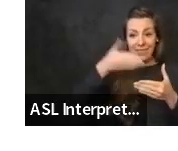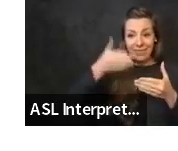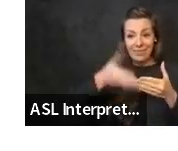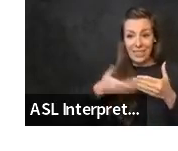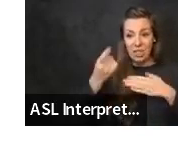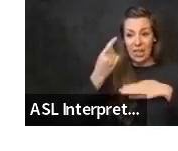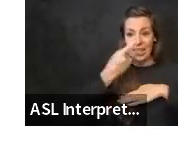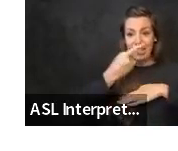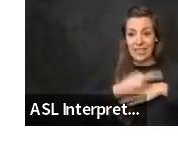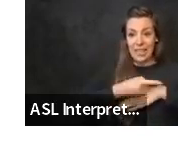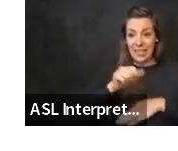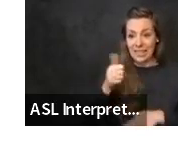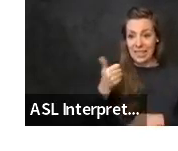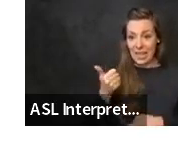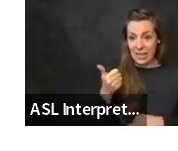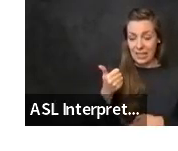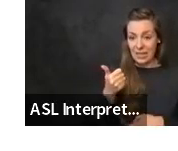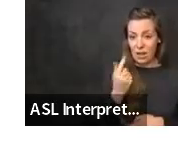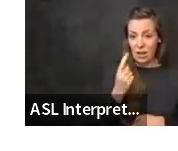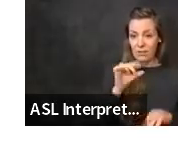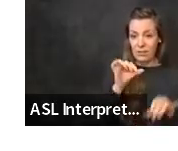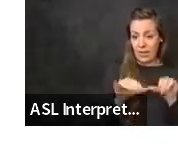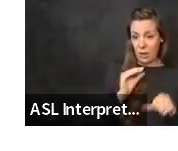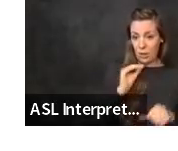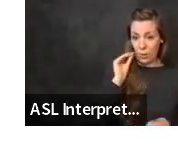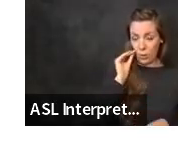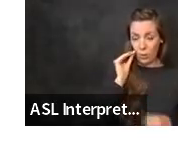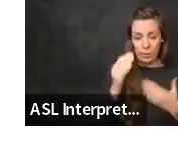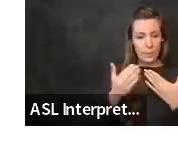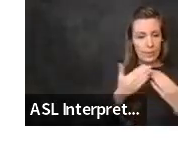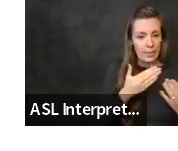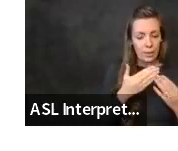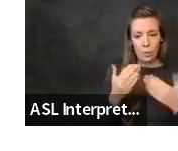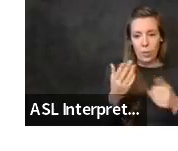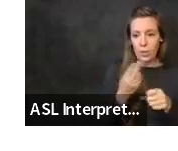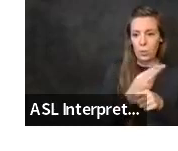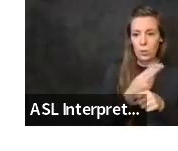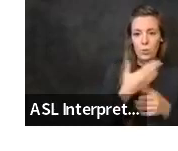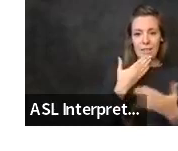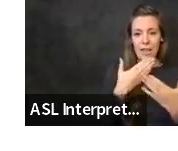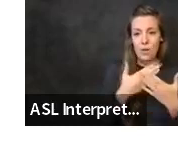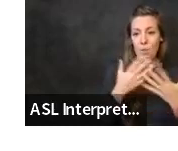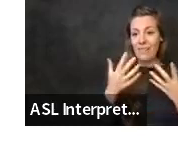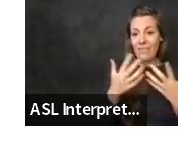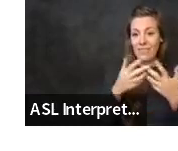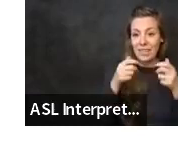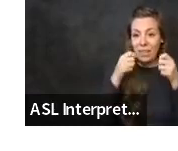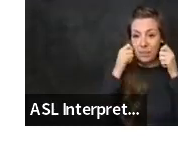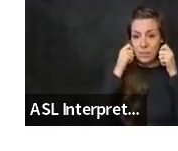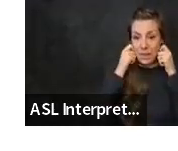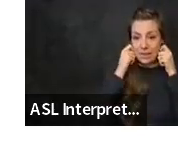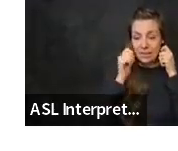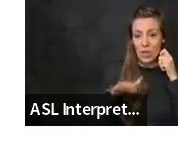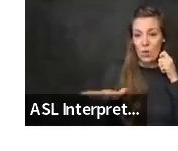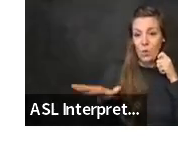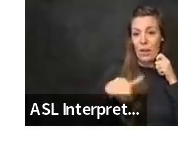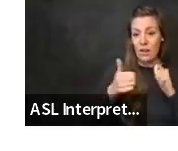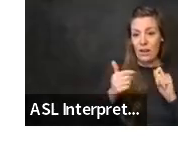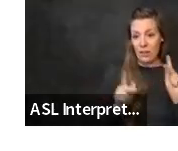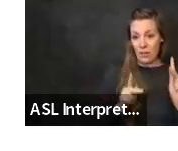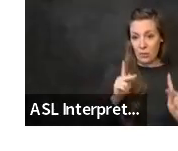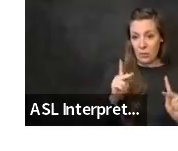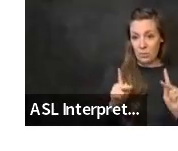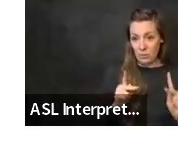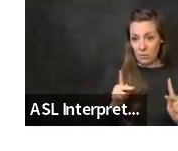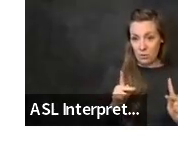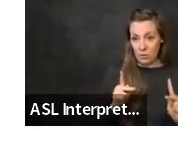10. Either way, you're going to be wearing a well-fitting mask around others. That is, if you're not quarantined